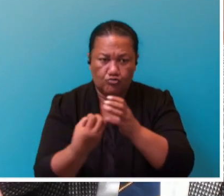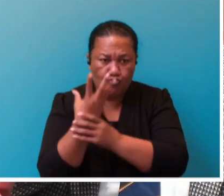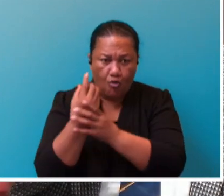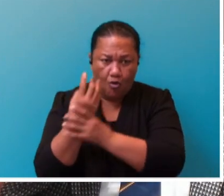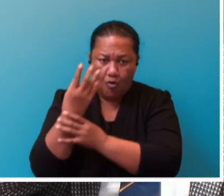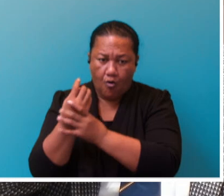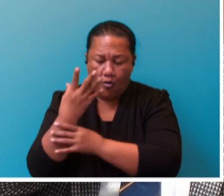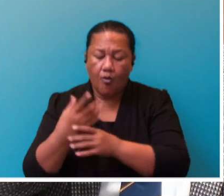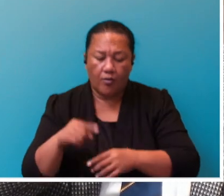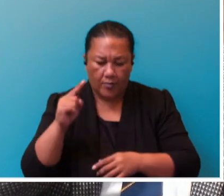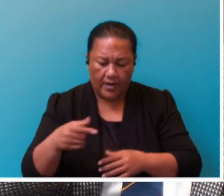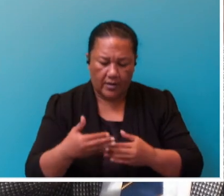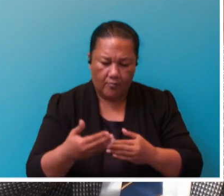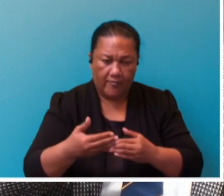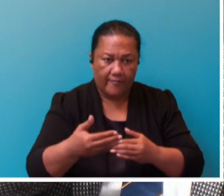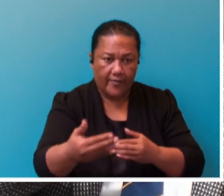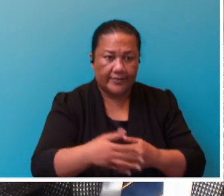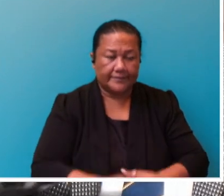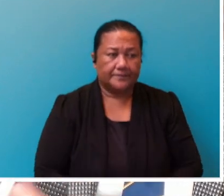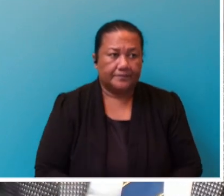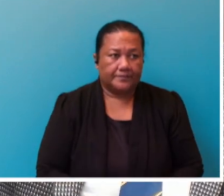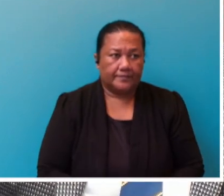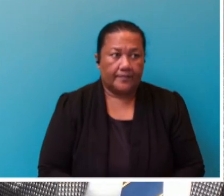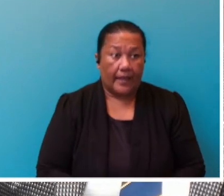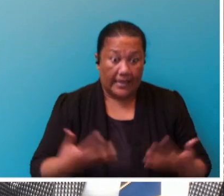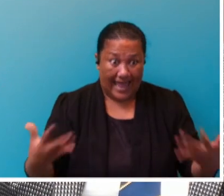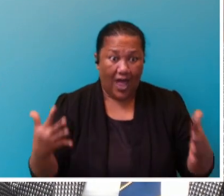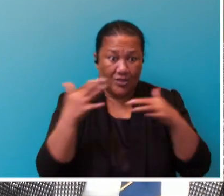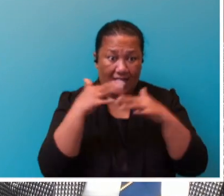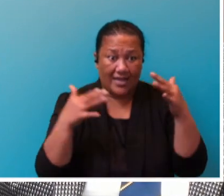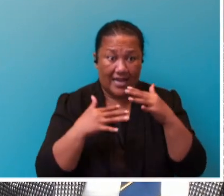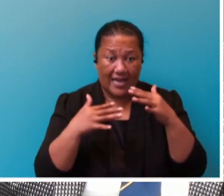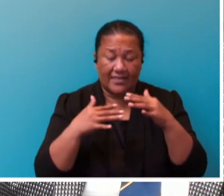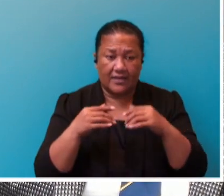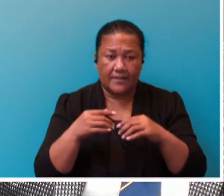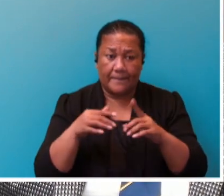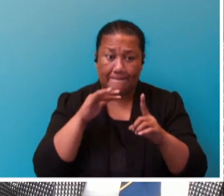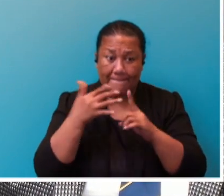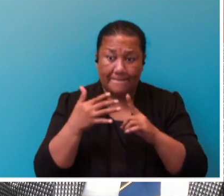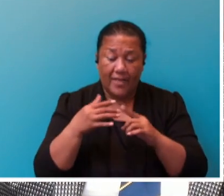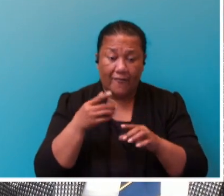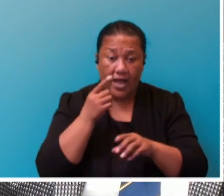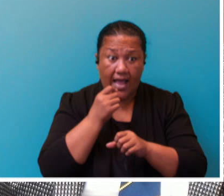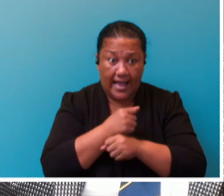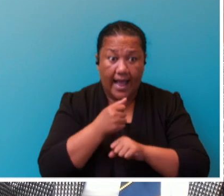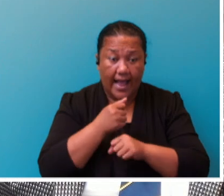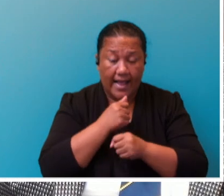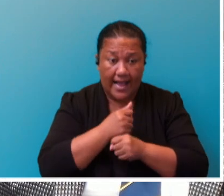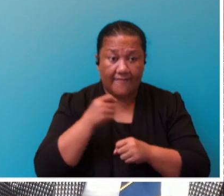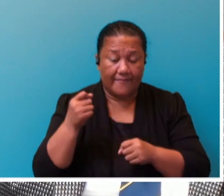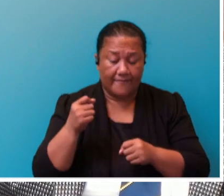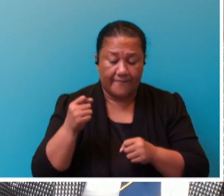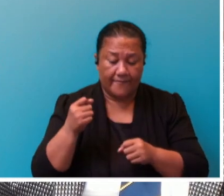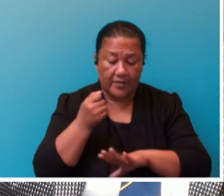going forward, Honourable Speaker. Right now, the network in Fiji, Honourable Speaker, for government, it's still very disjointed, Honourable